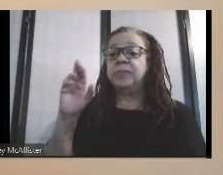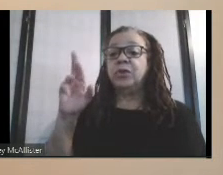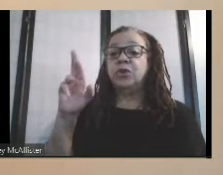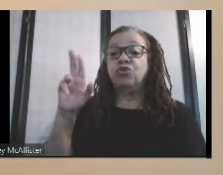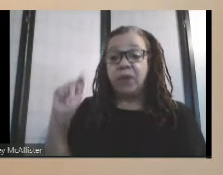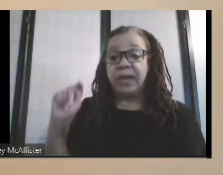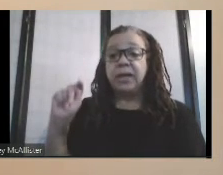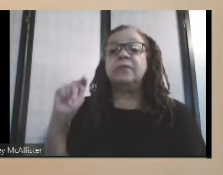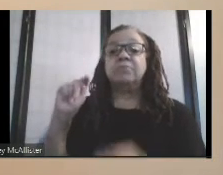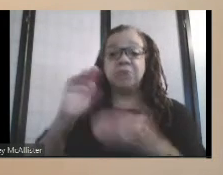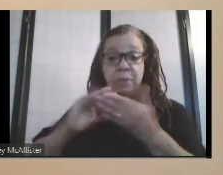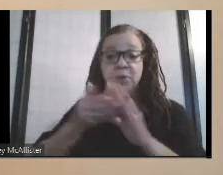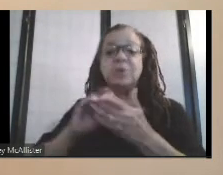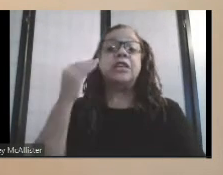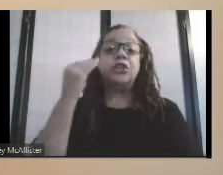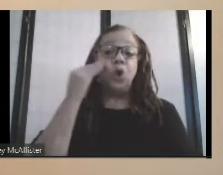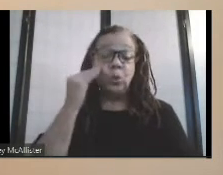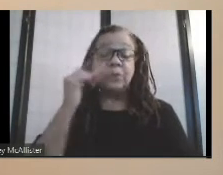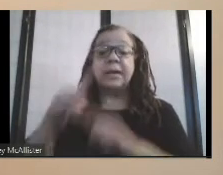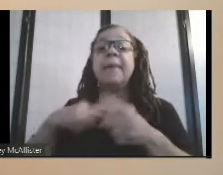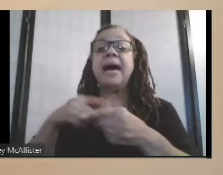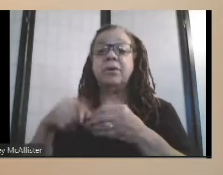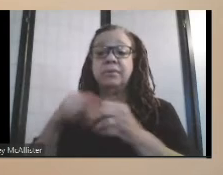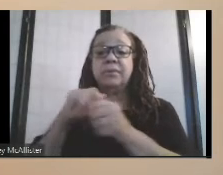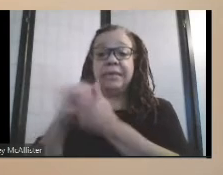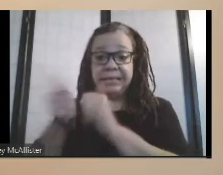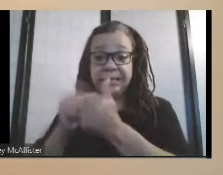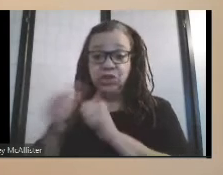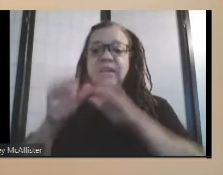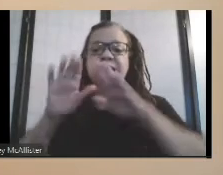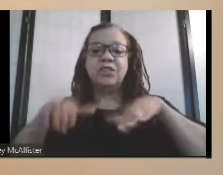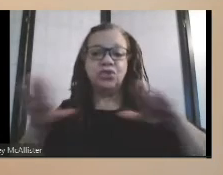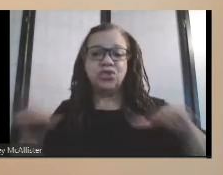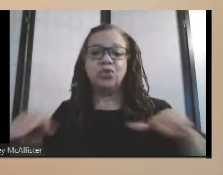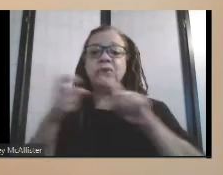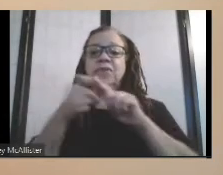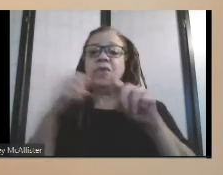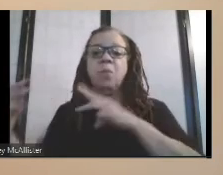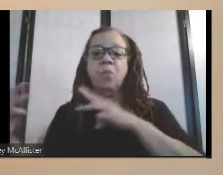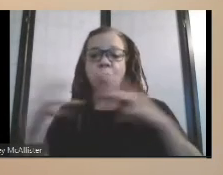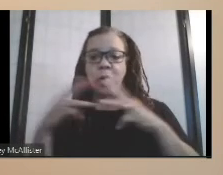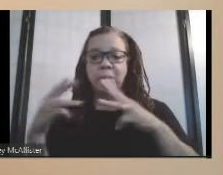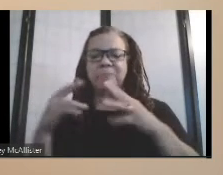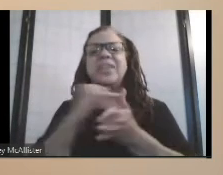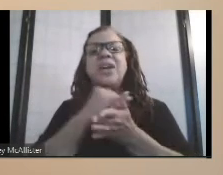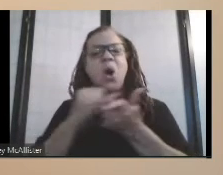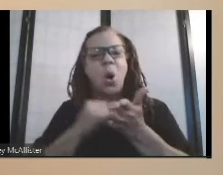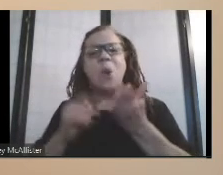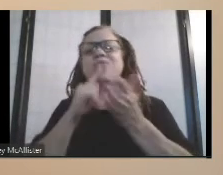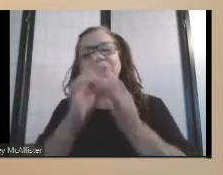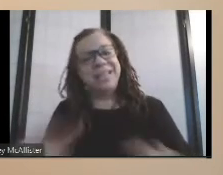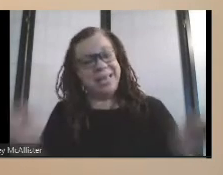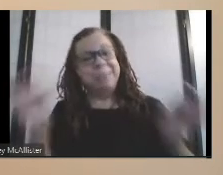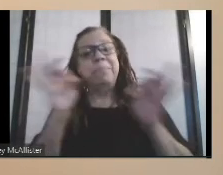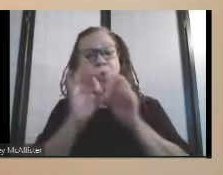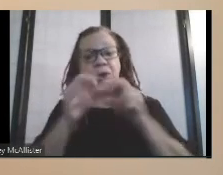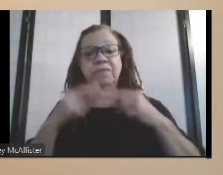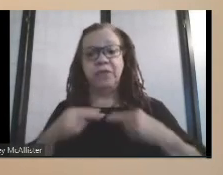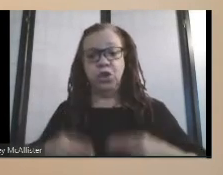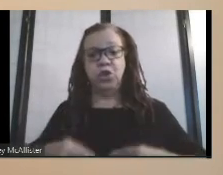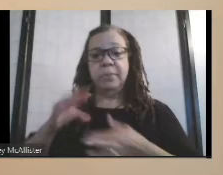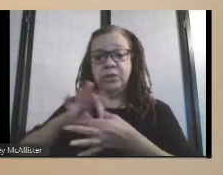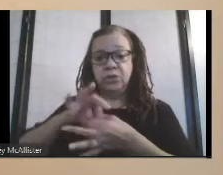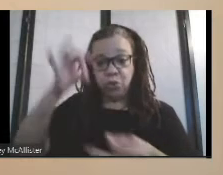this competition and their commemoration of child victims of war. Art is important for the human soul, so